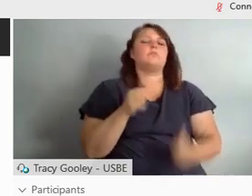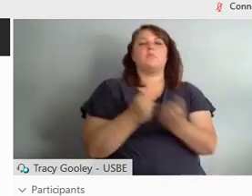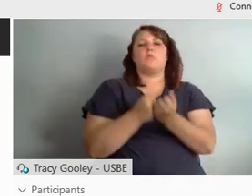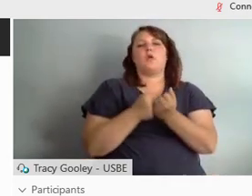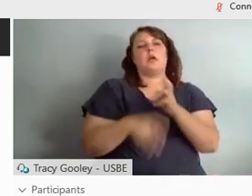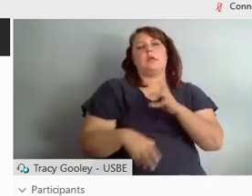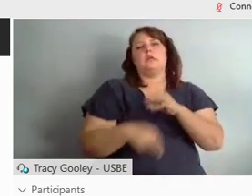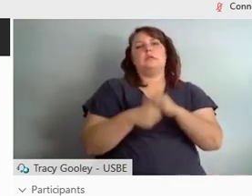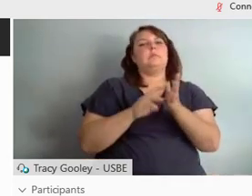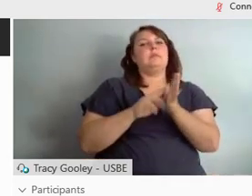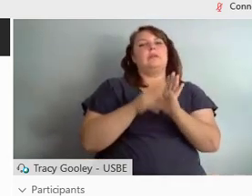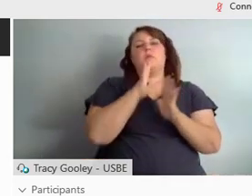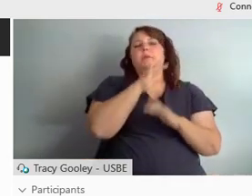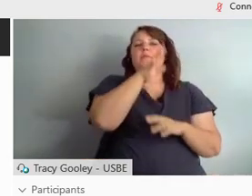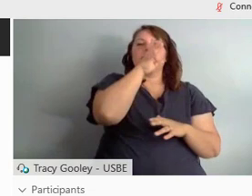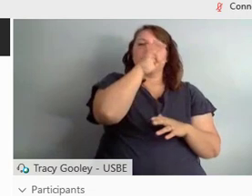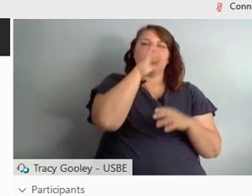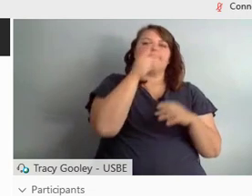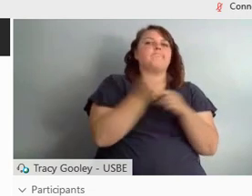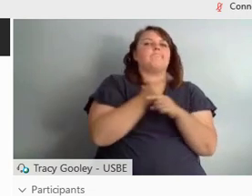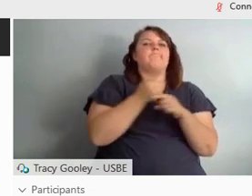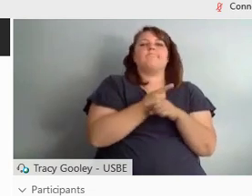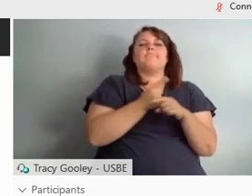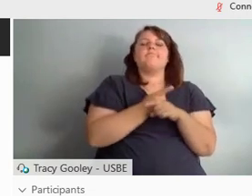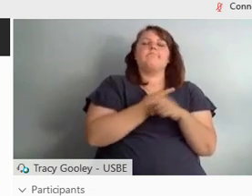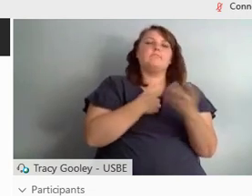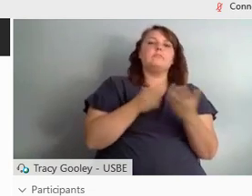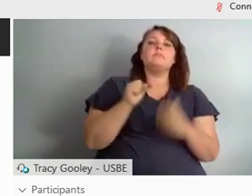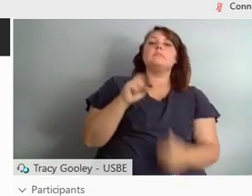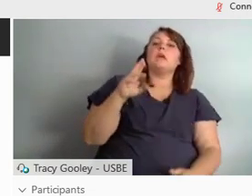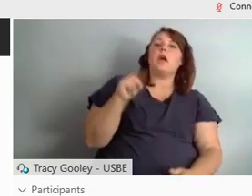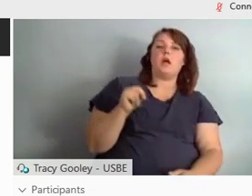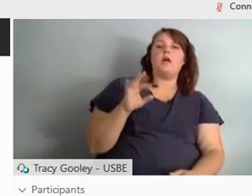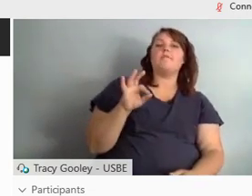you would just read it at a normal talking rate, sunflower,